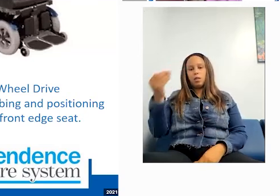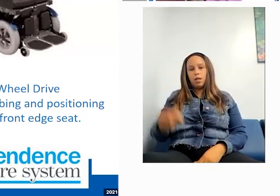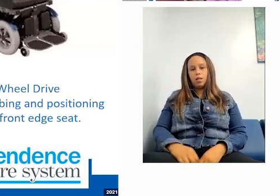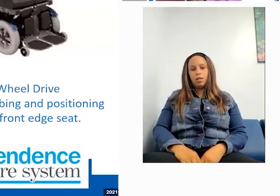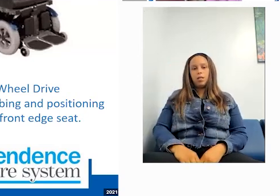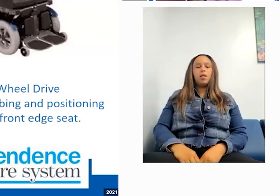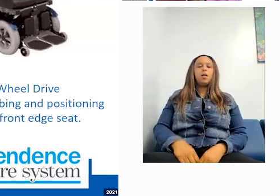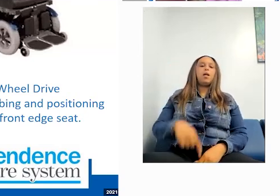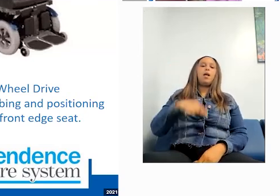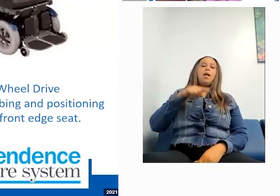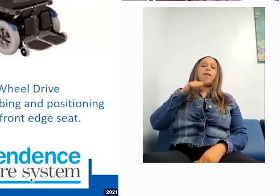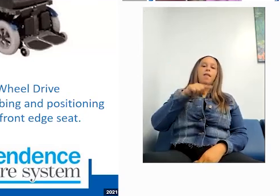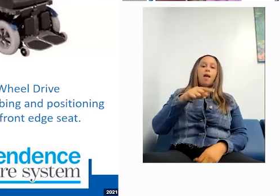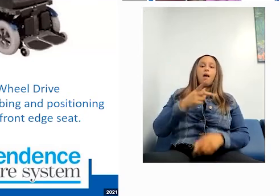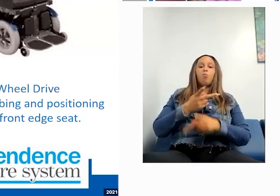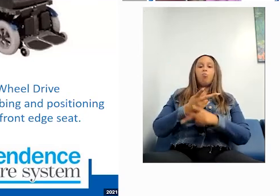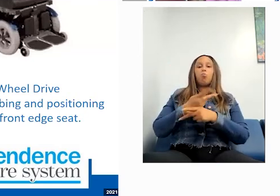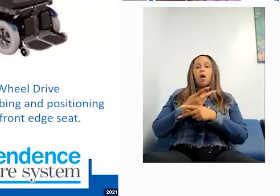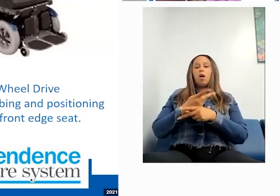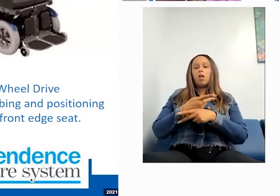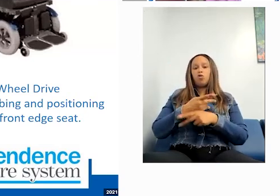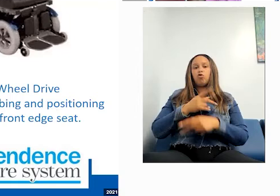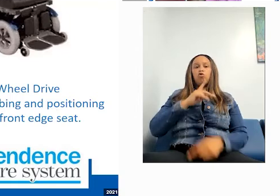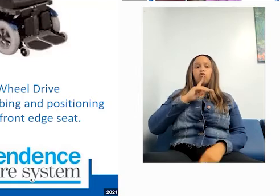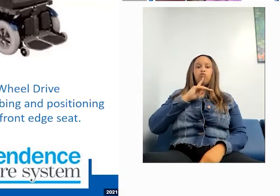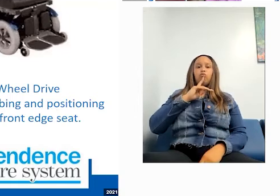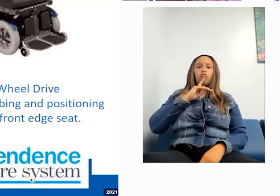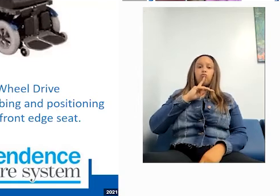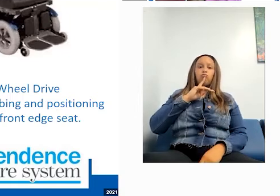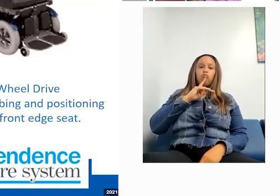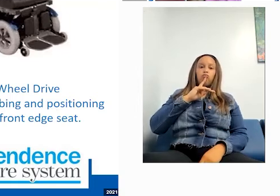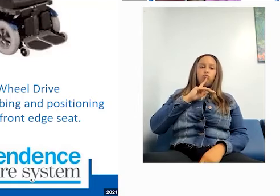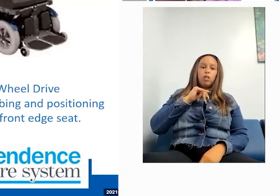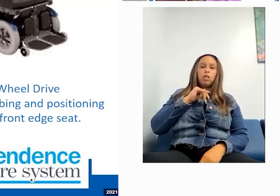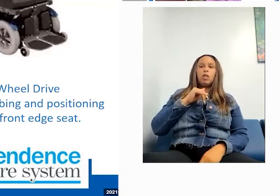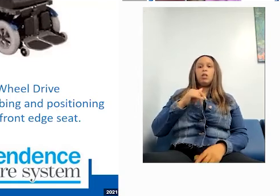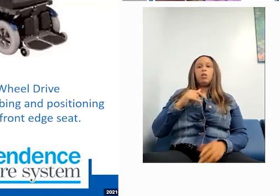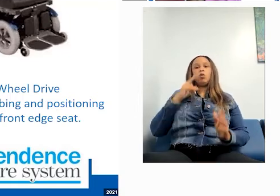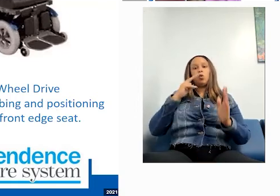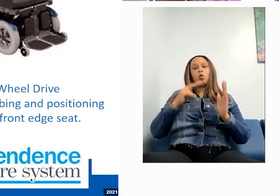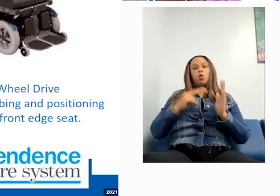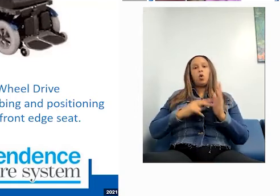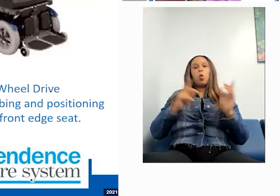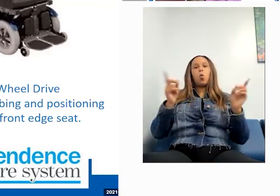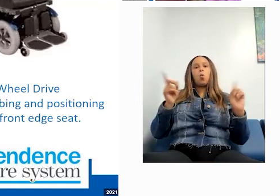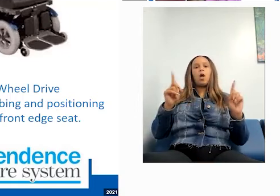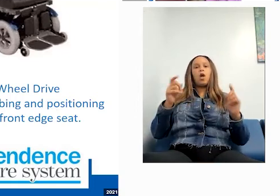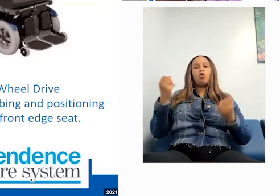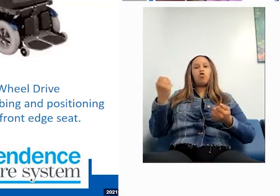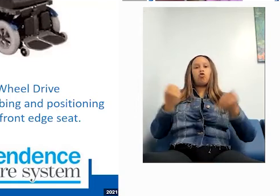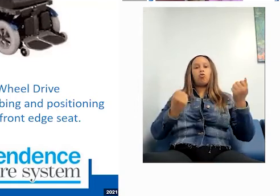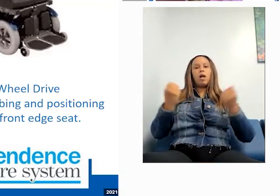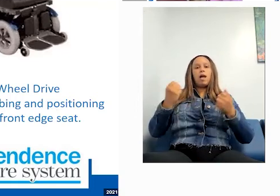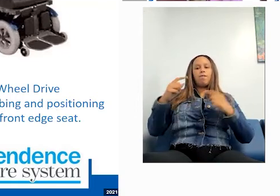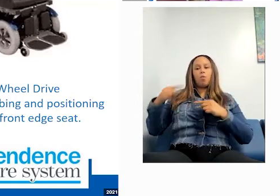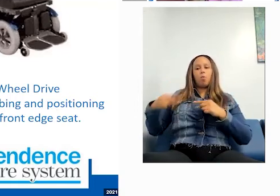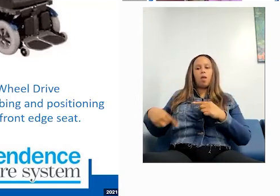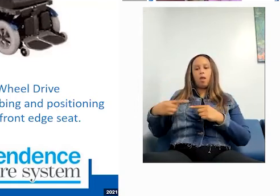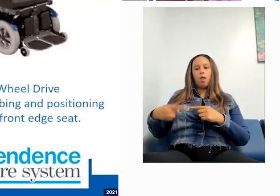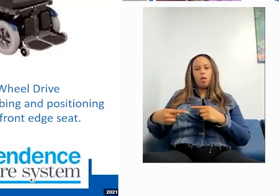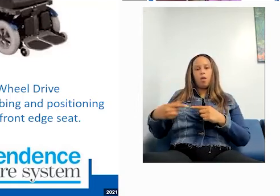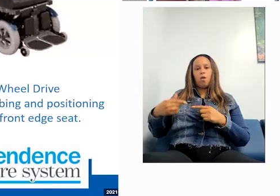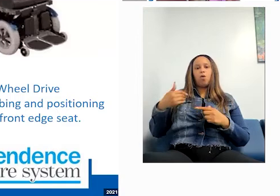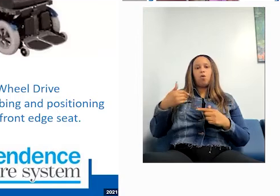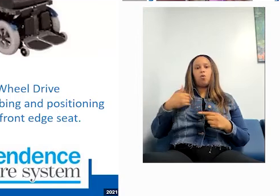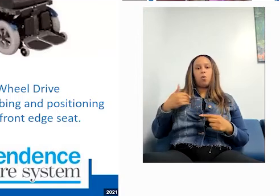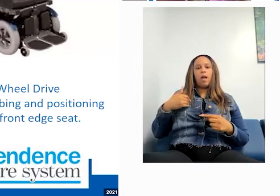product category, I'd really encourage you to look at where's the drive wheel. You have a rear wheel drive, and this is a really